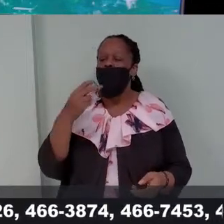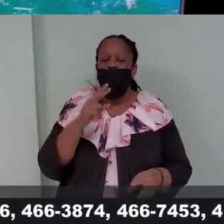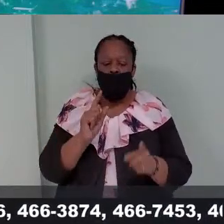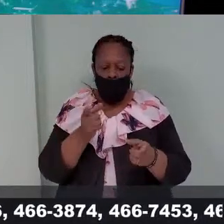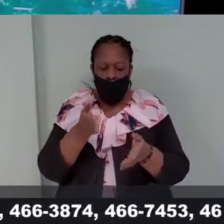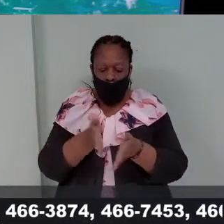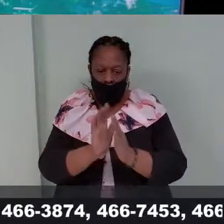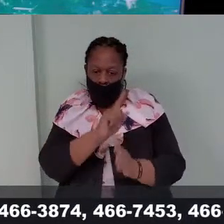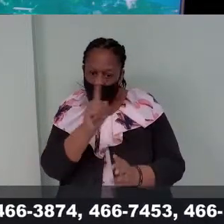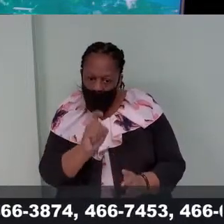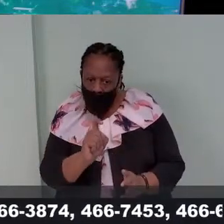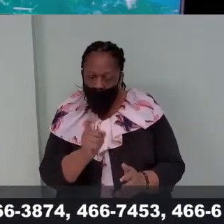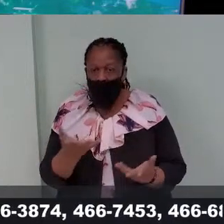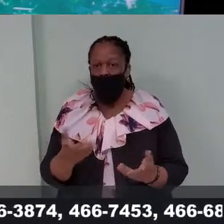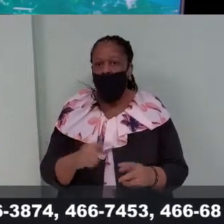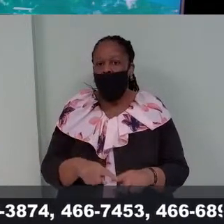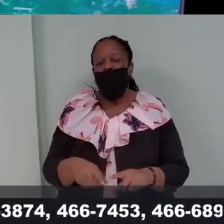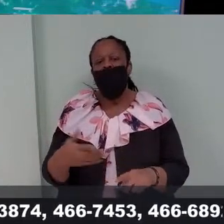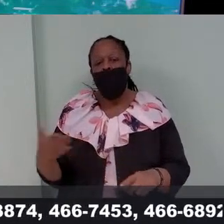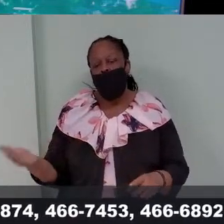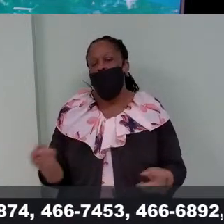about 4:23 p.m.